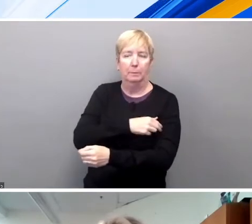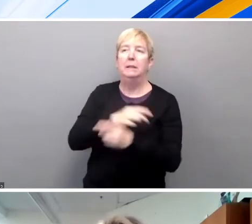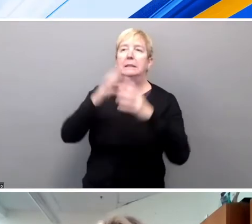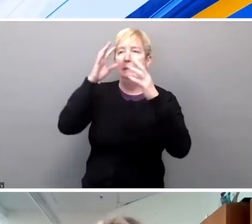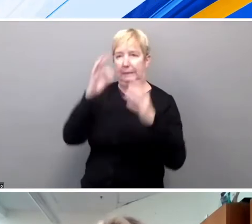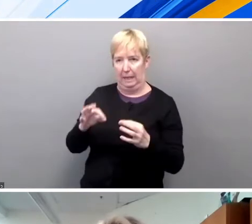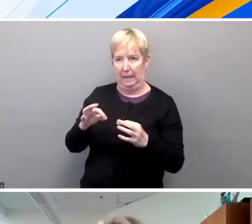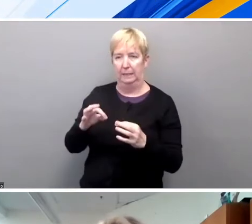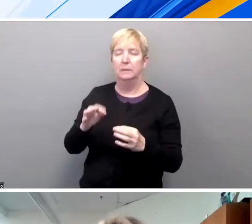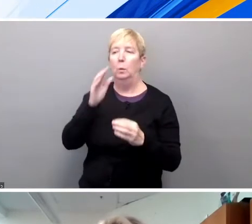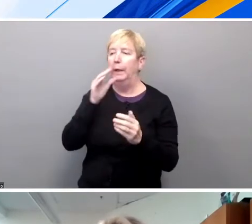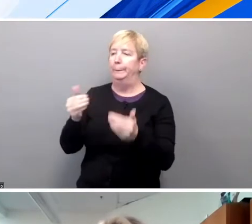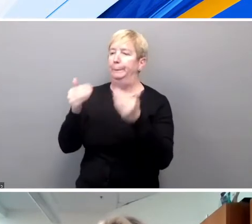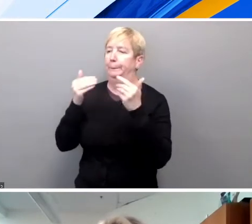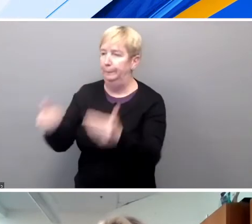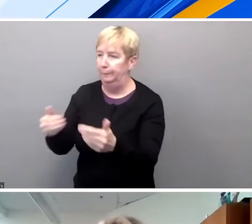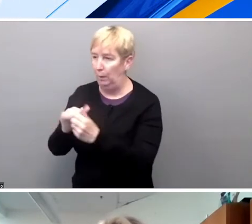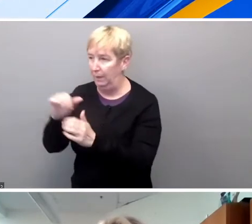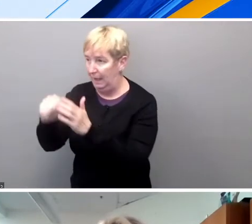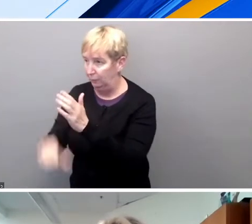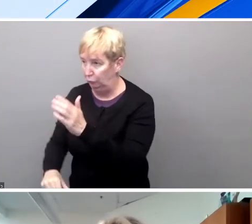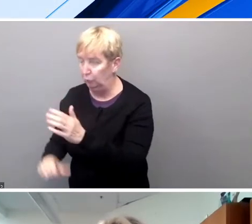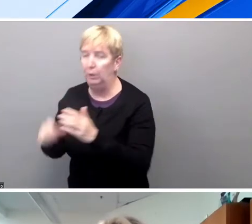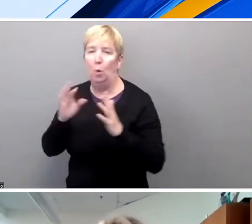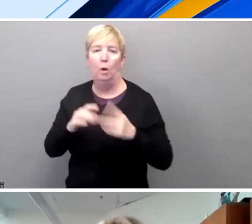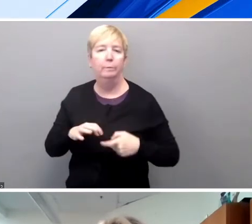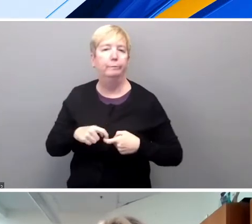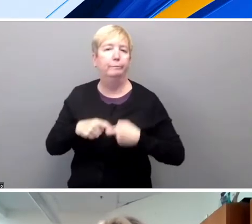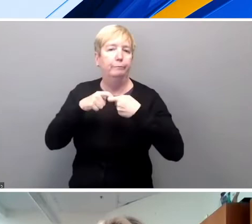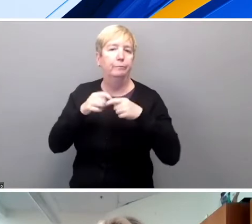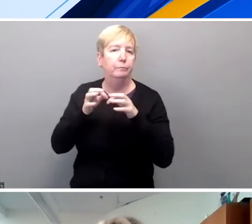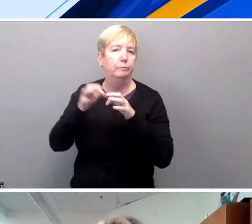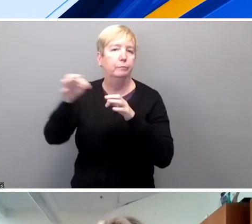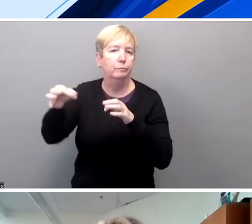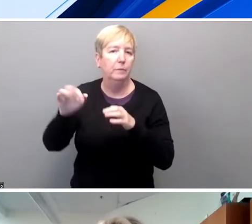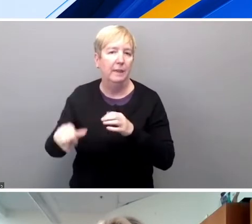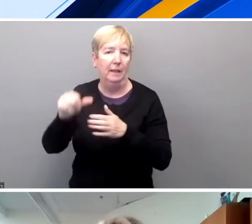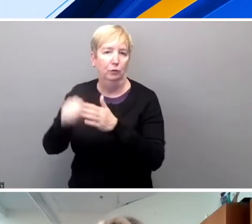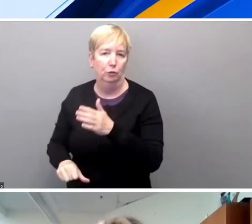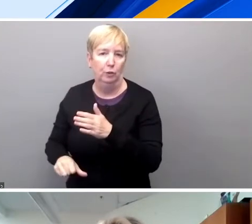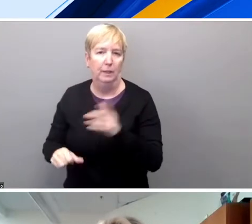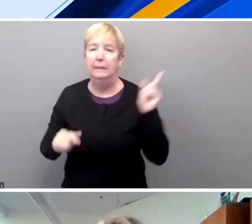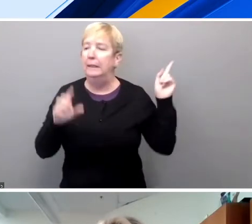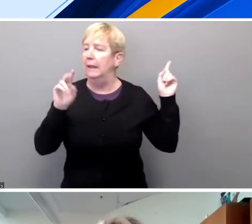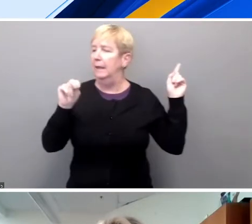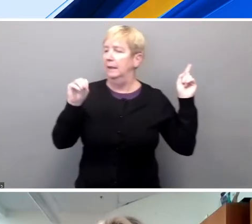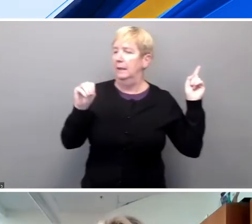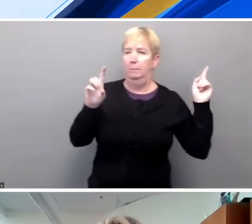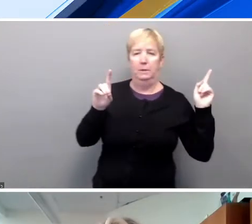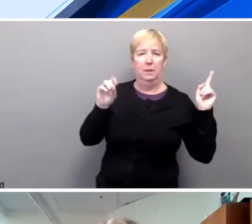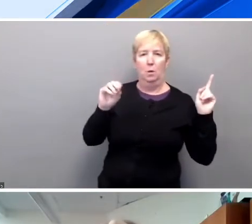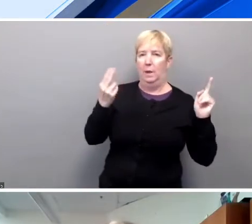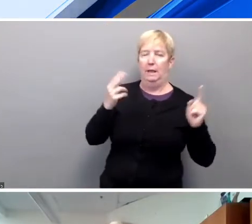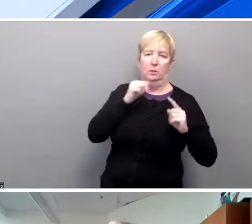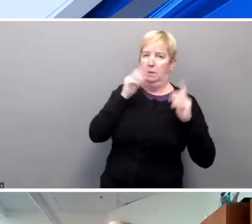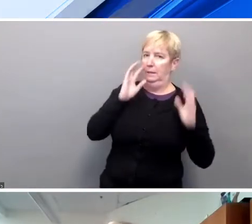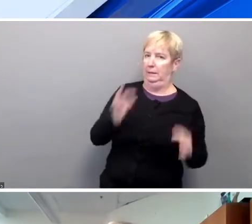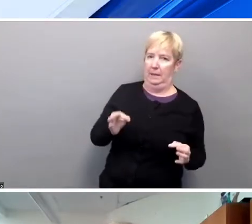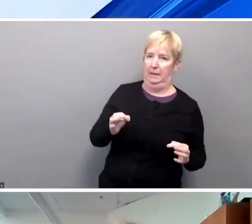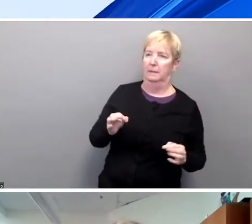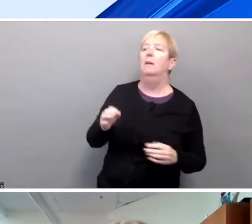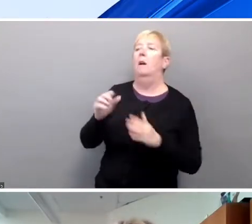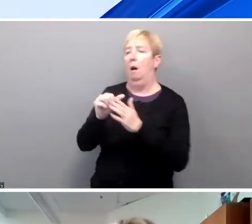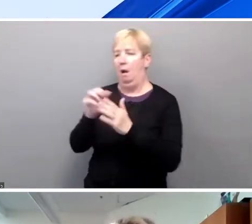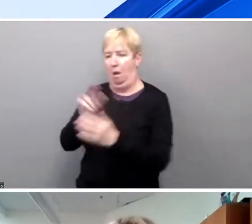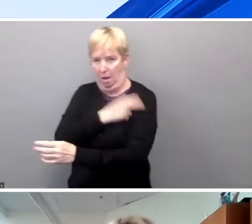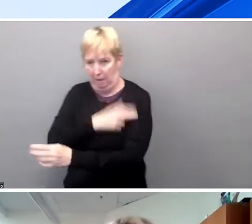do with those decisions. So we feel like, number one, it's working the way it's working. Hospitals can voluntarily go in